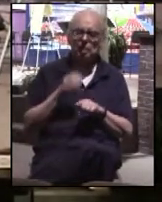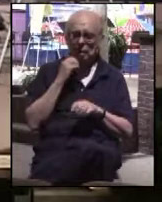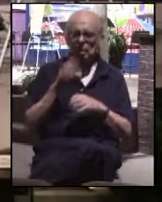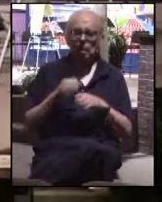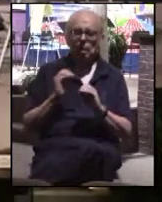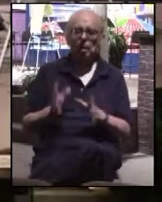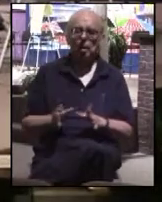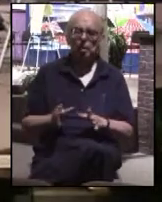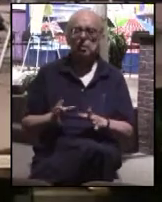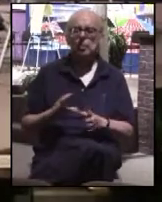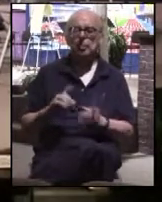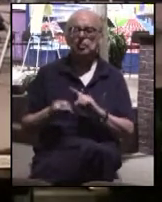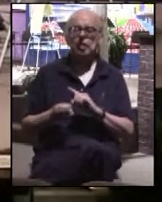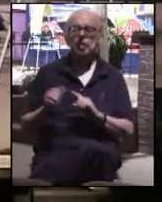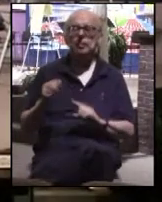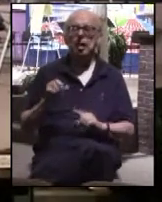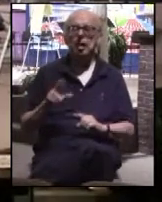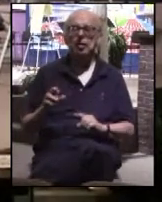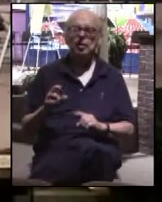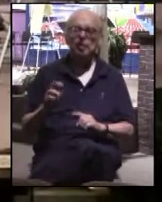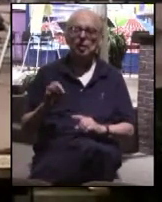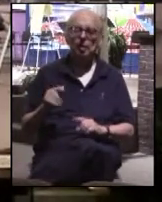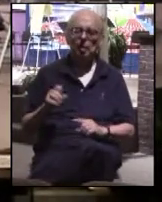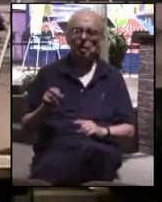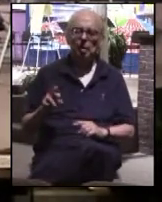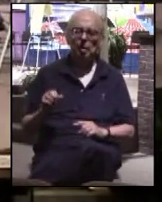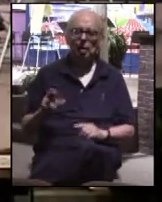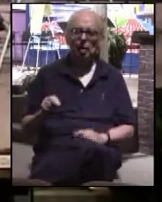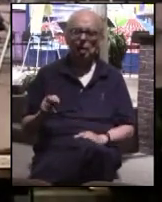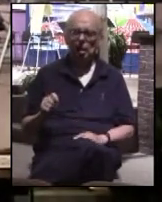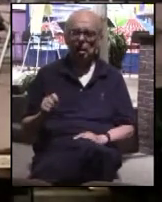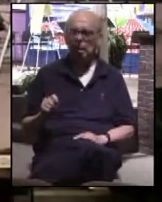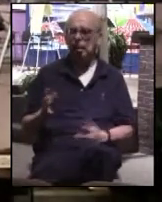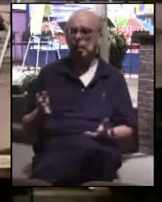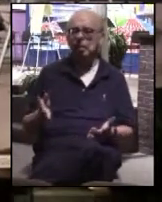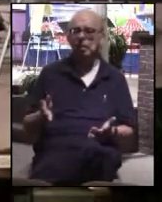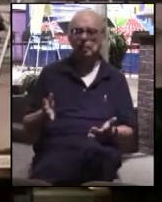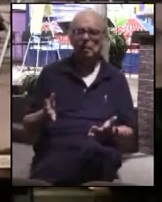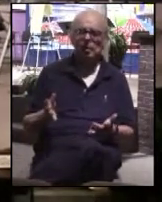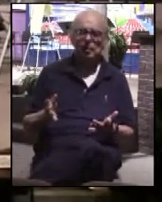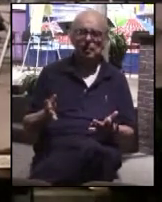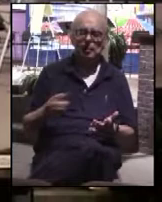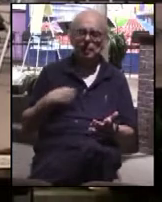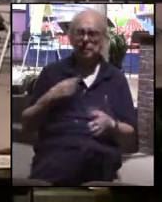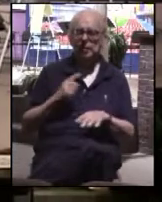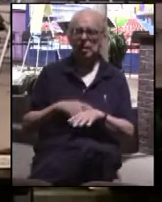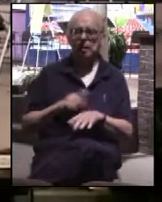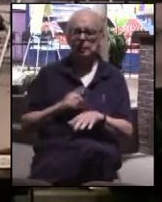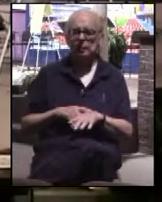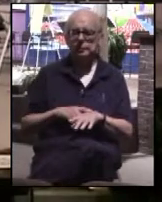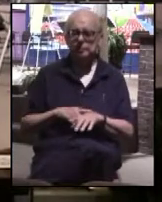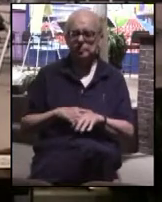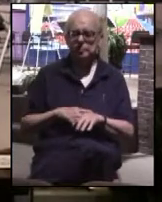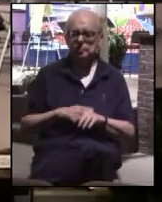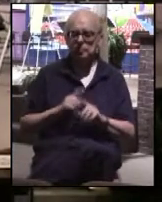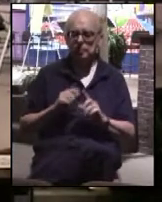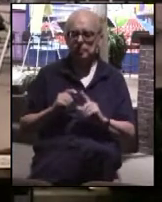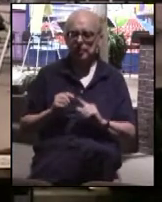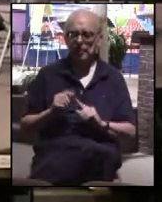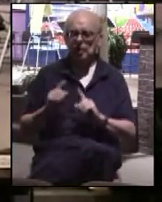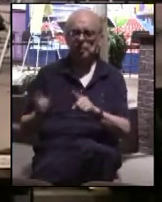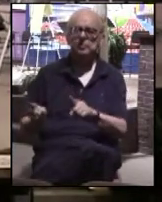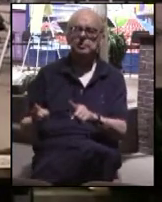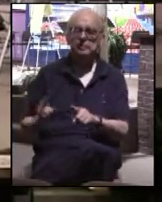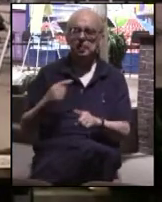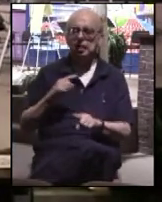change air filters throw a little dirt on or time in a certain direction and it's time